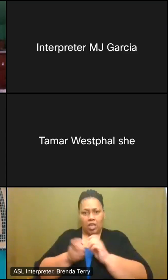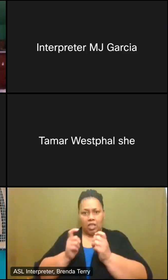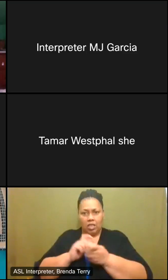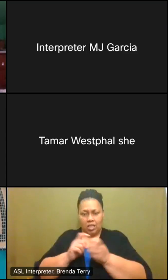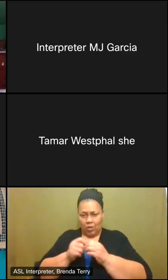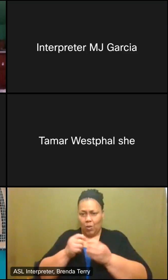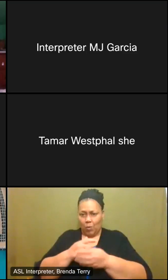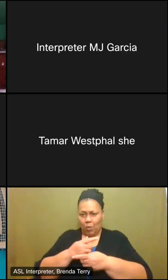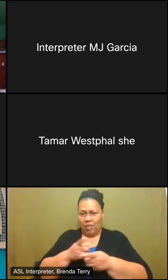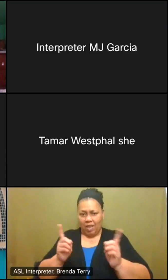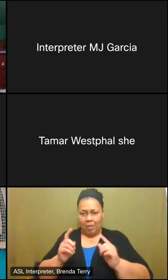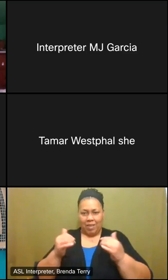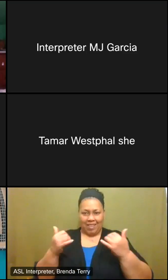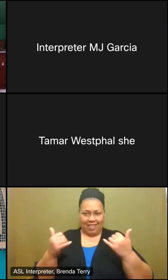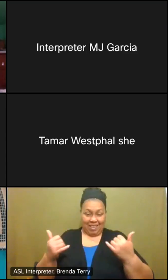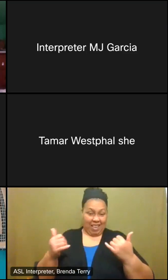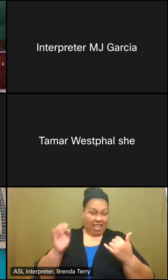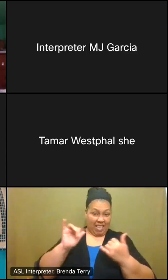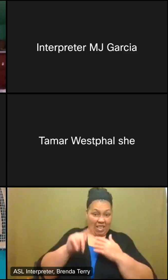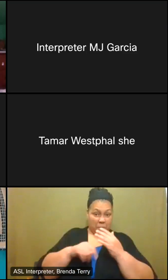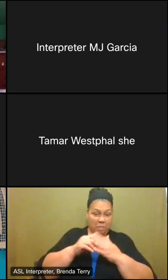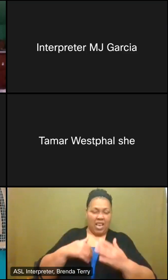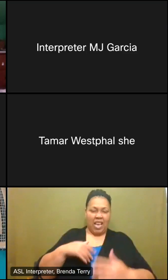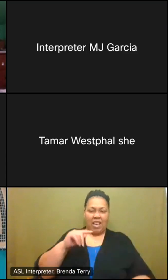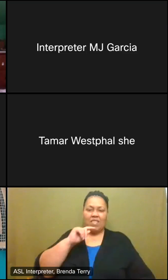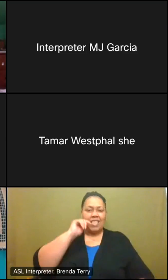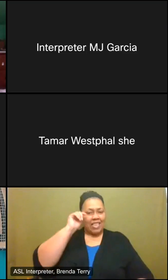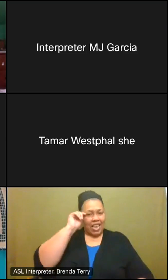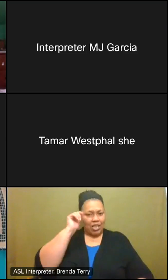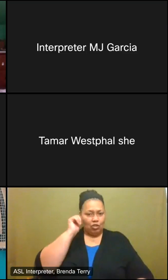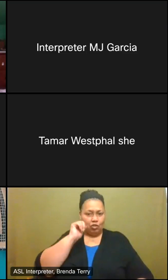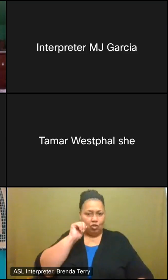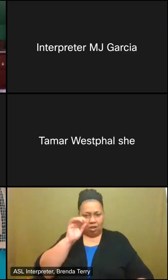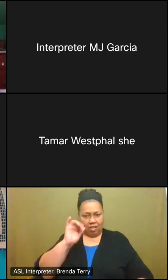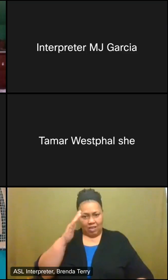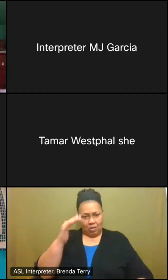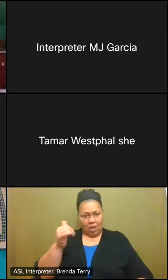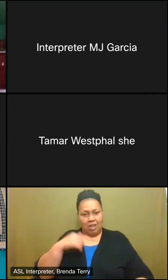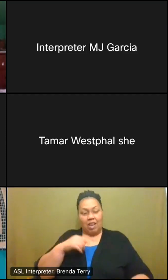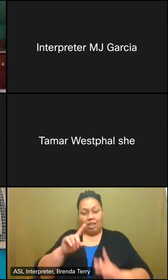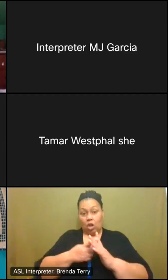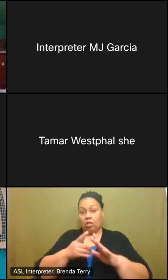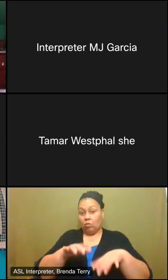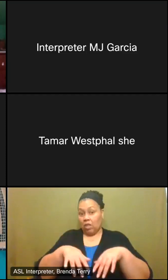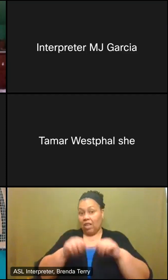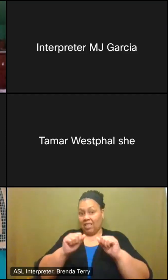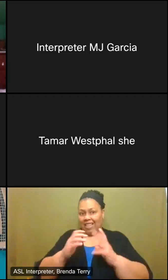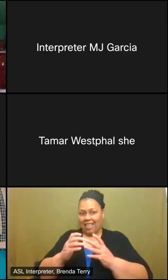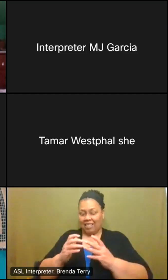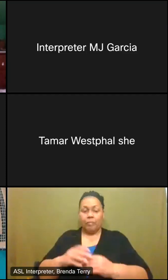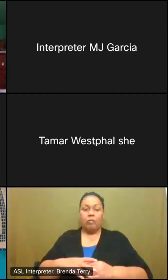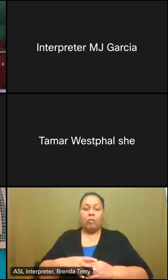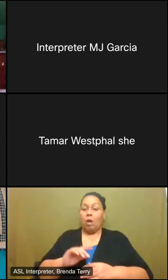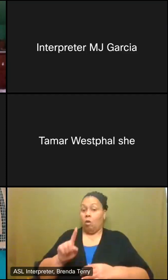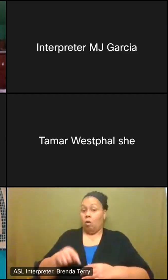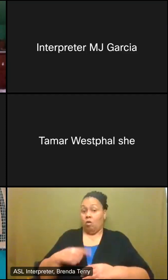I have a teenager girl at that time that's why I started getting these classes. And the only reason why